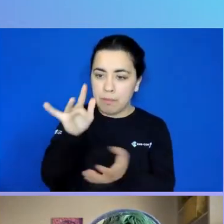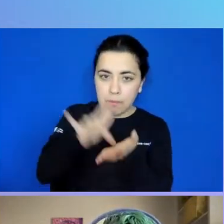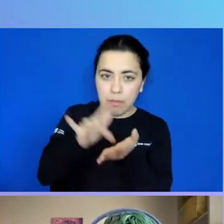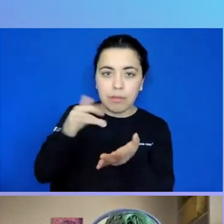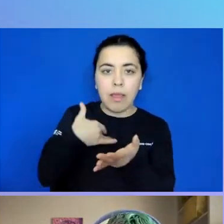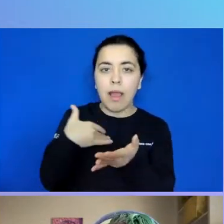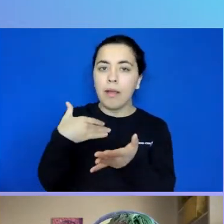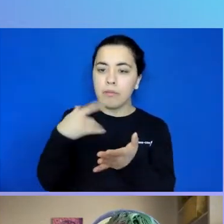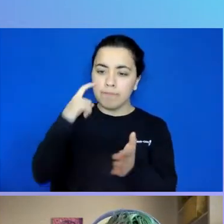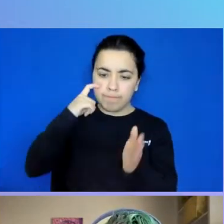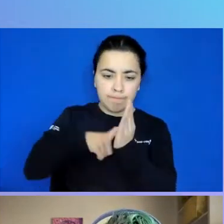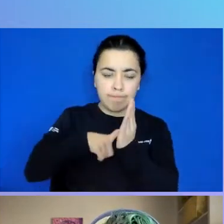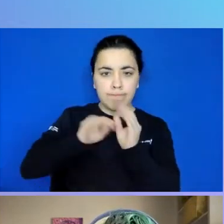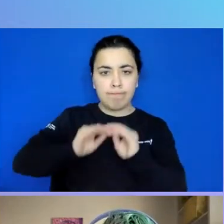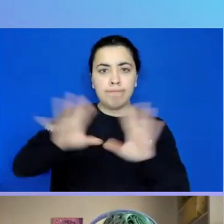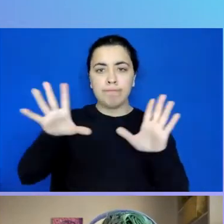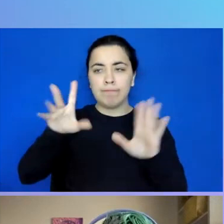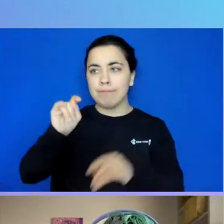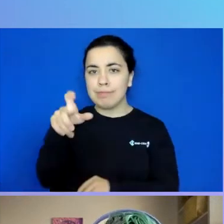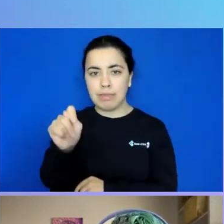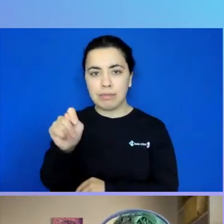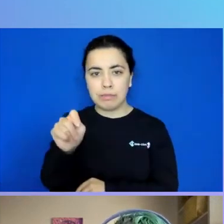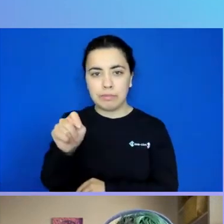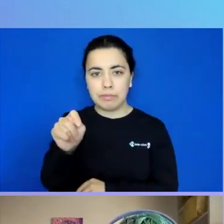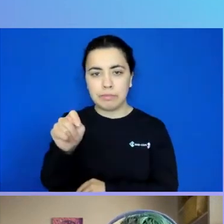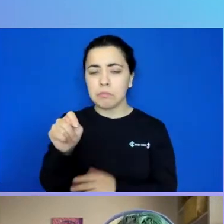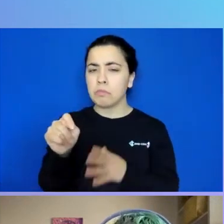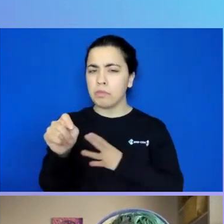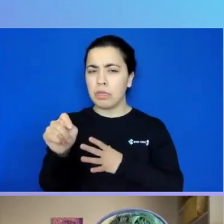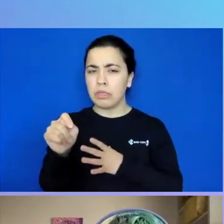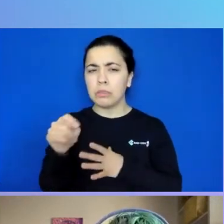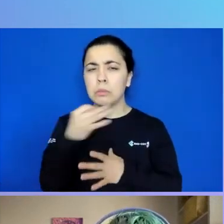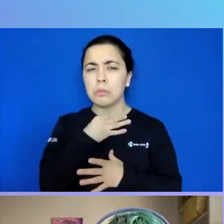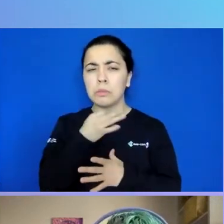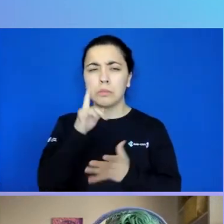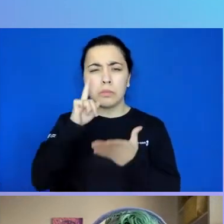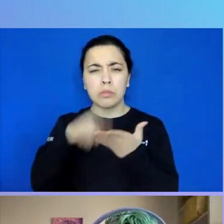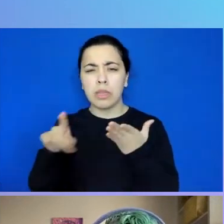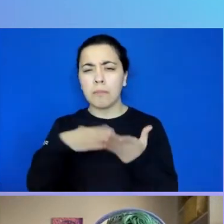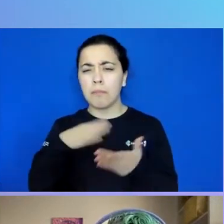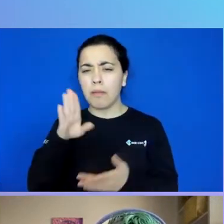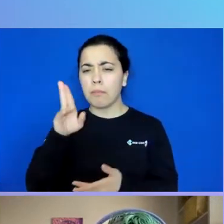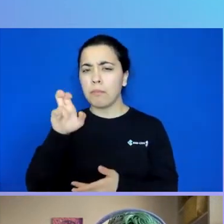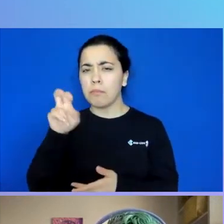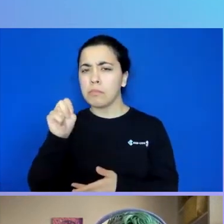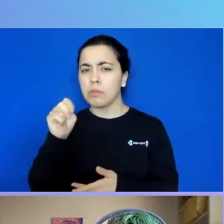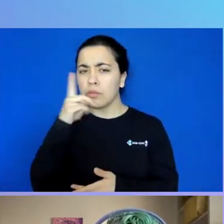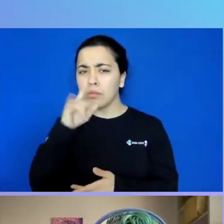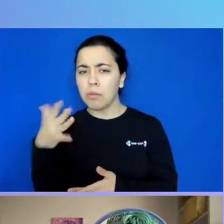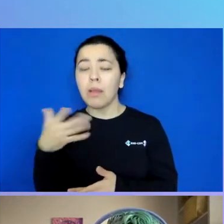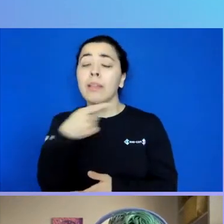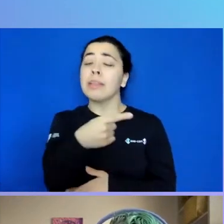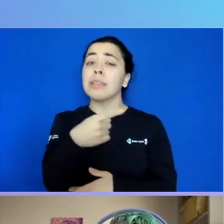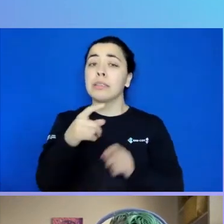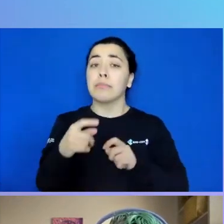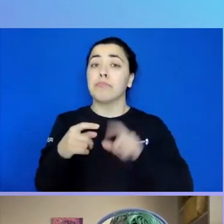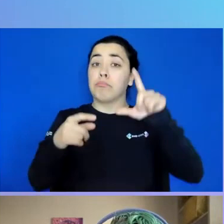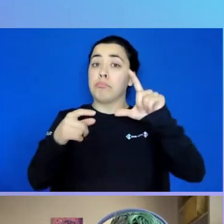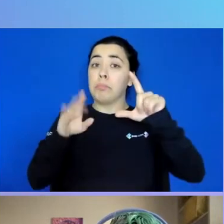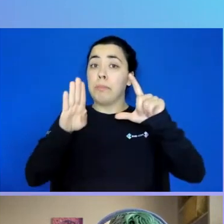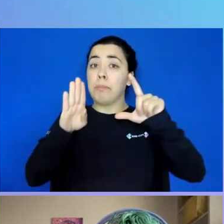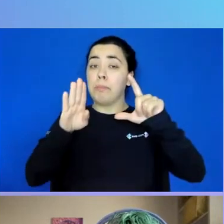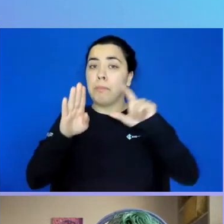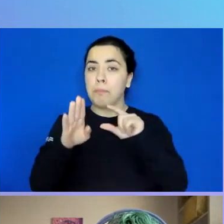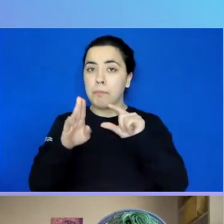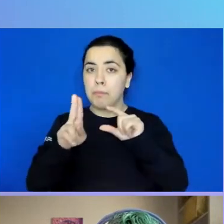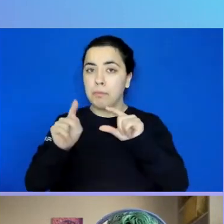discernible text. All right, so let me look at my button here. And one thing to note, this is a capital B button, meaning that this